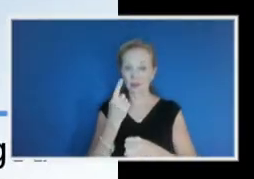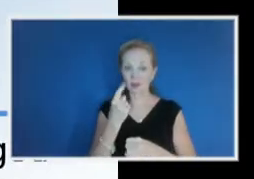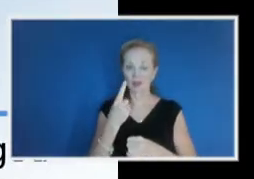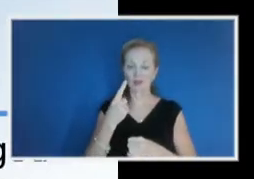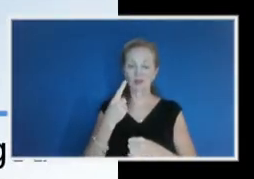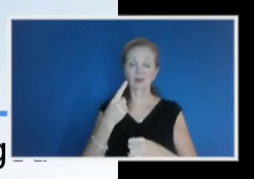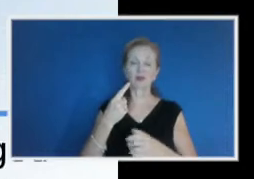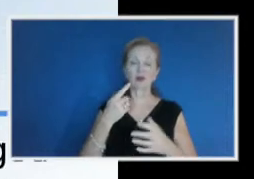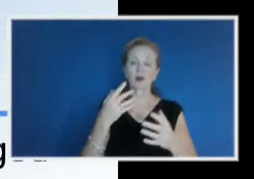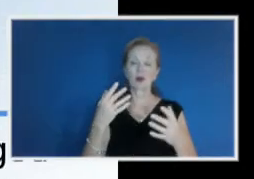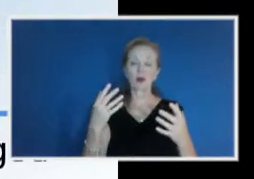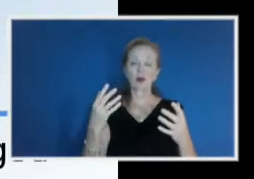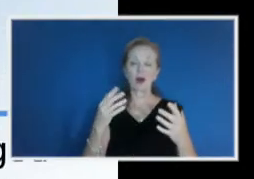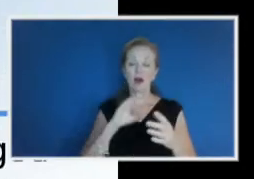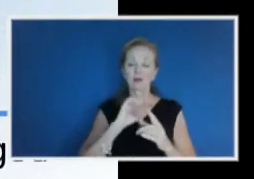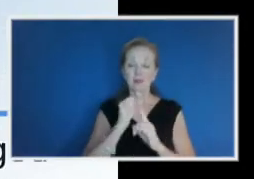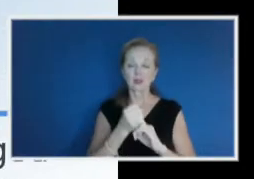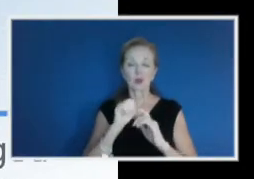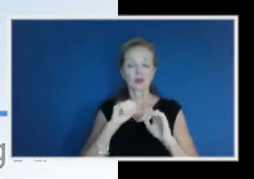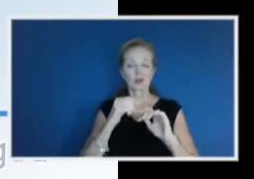point.